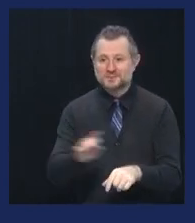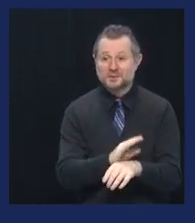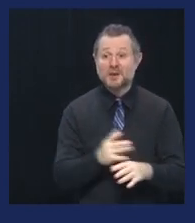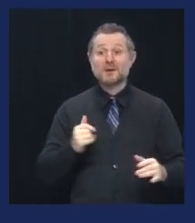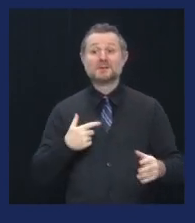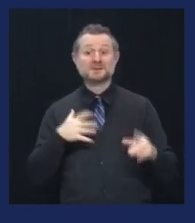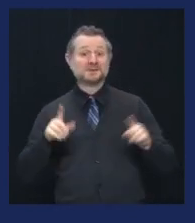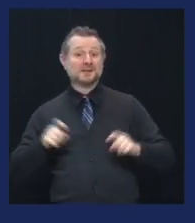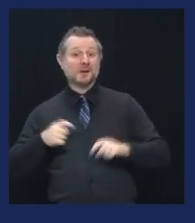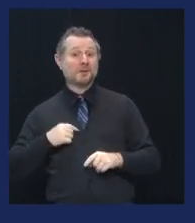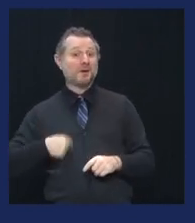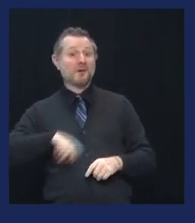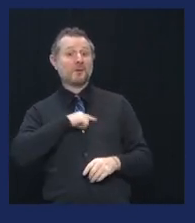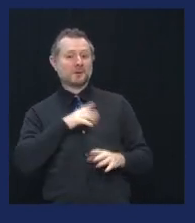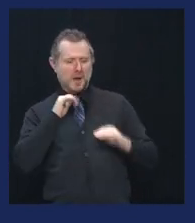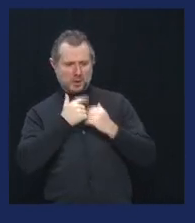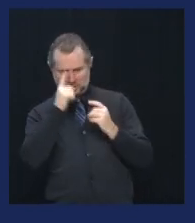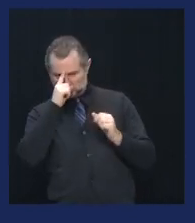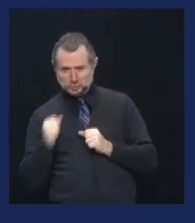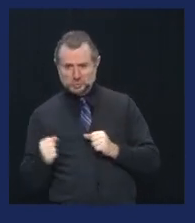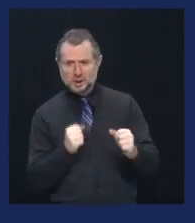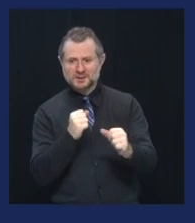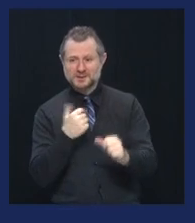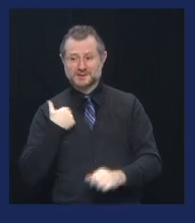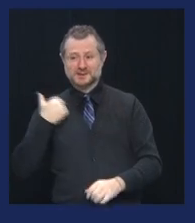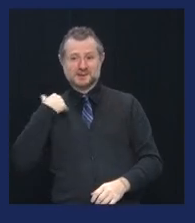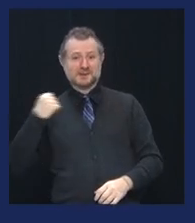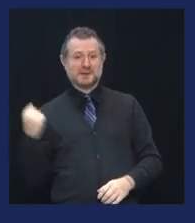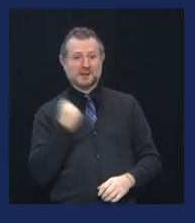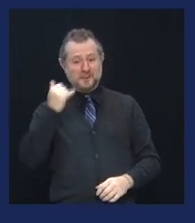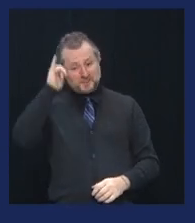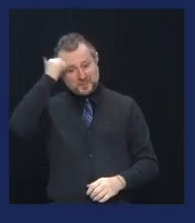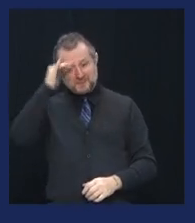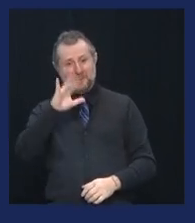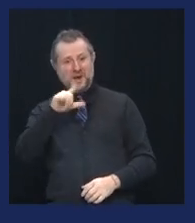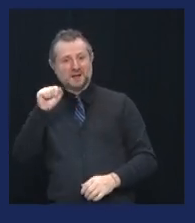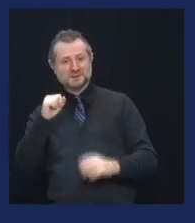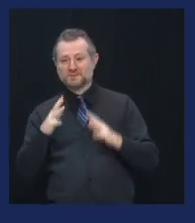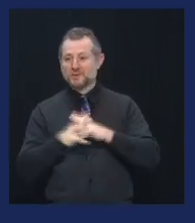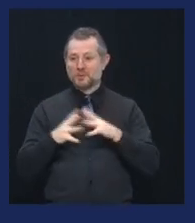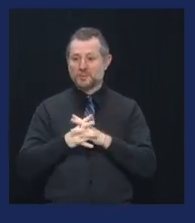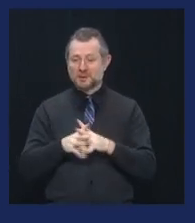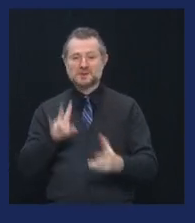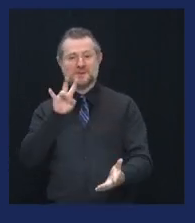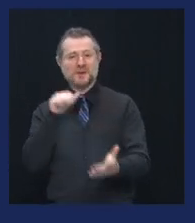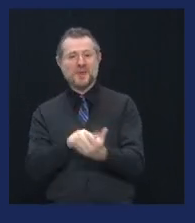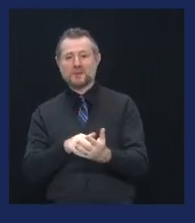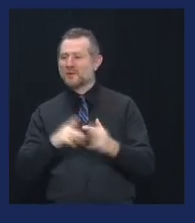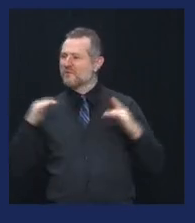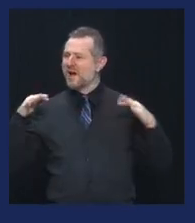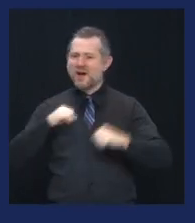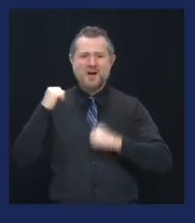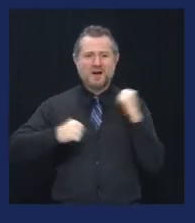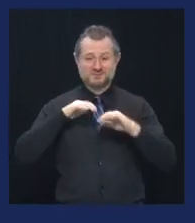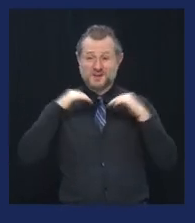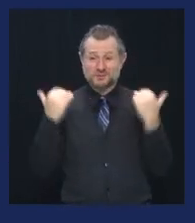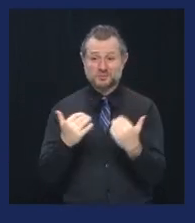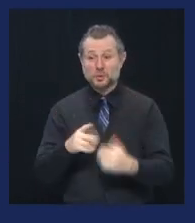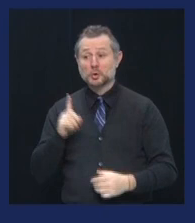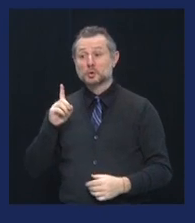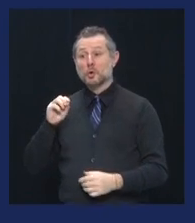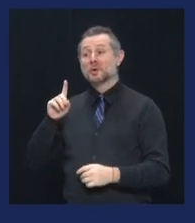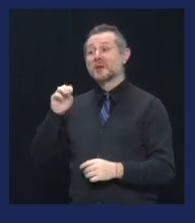at last Saturday's Buffalo Bills game, where 7,000 fans were tested by the New York State Department of Health